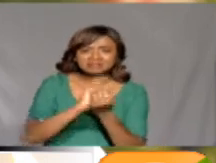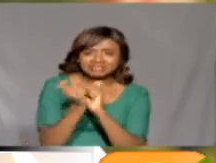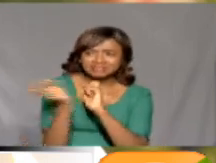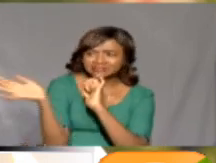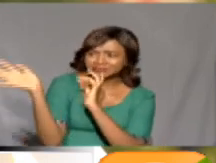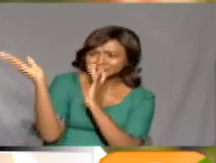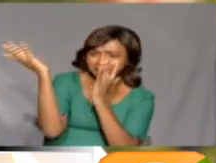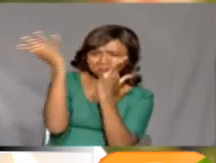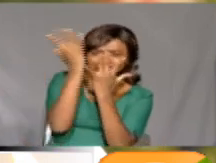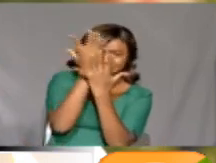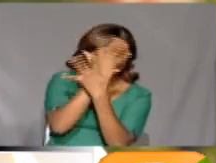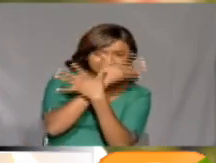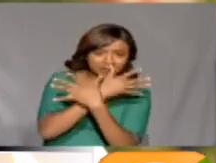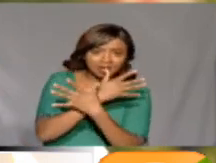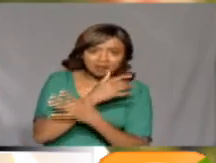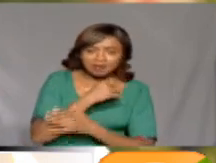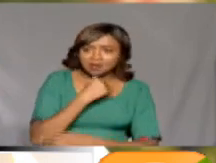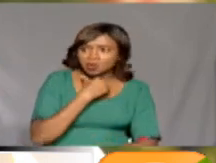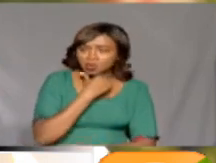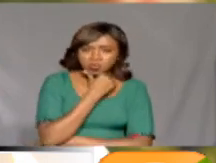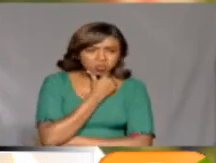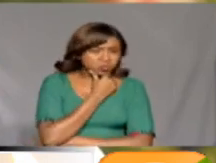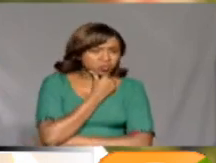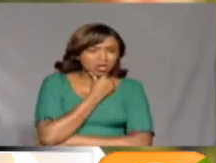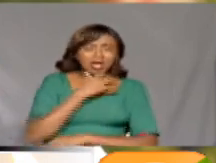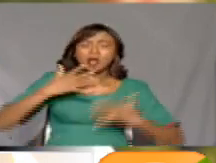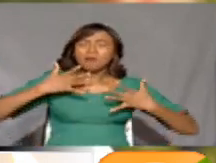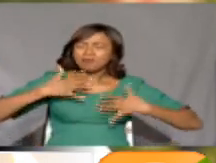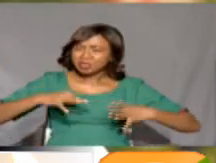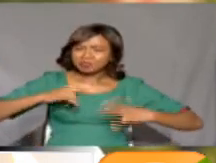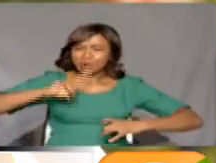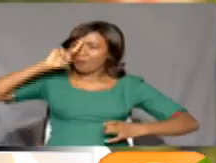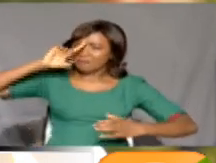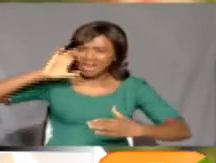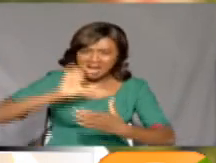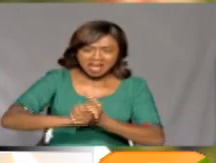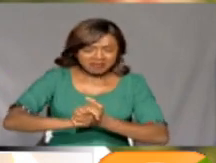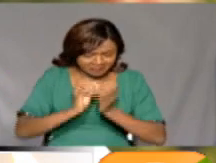for a while. I mean, people could not believe